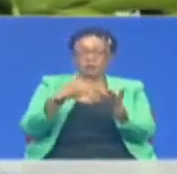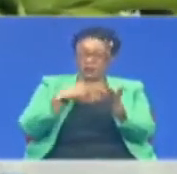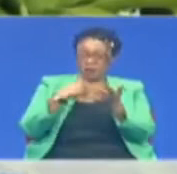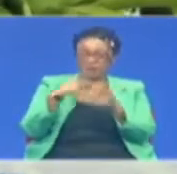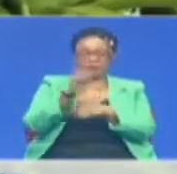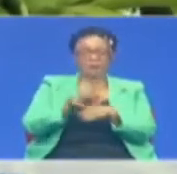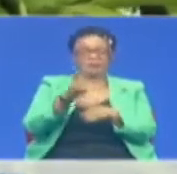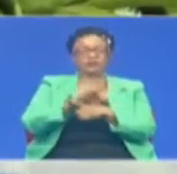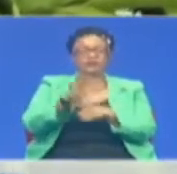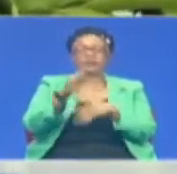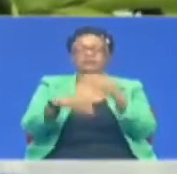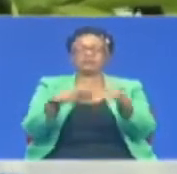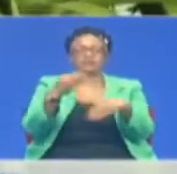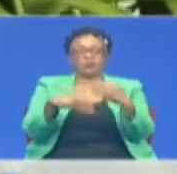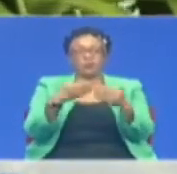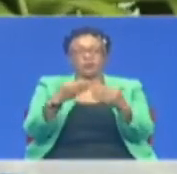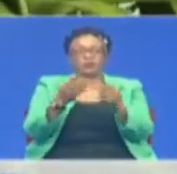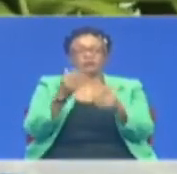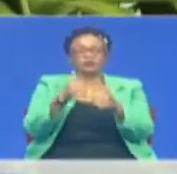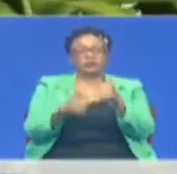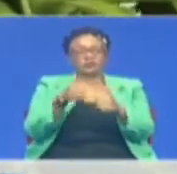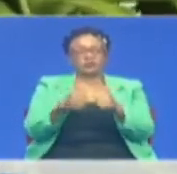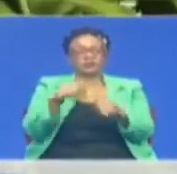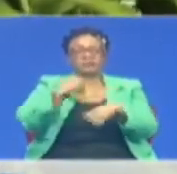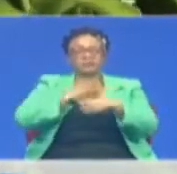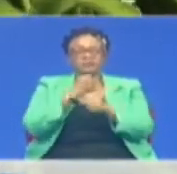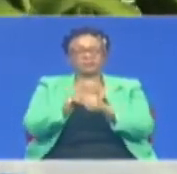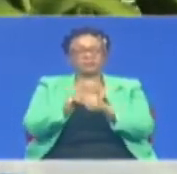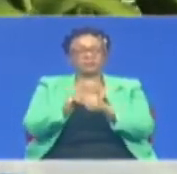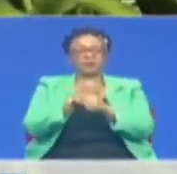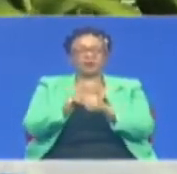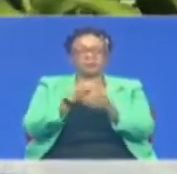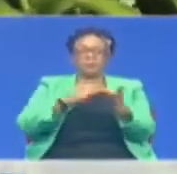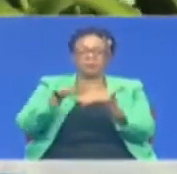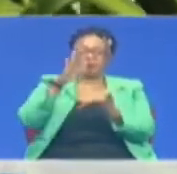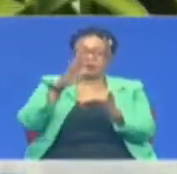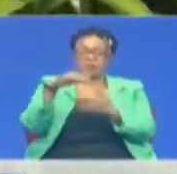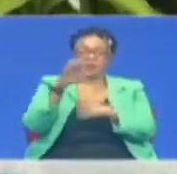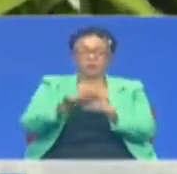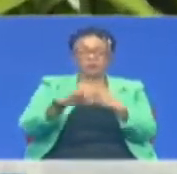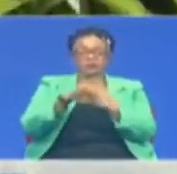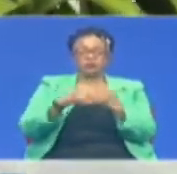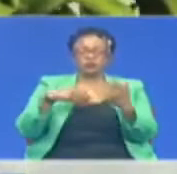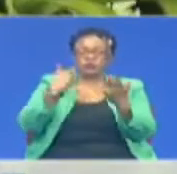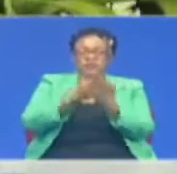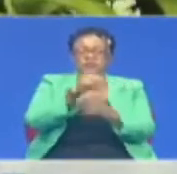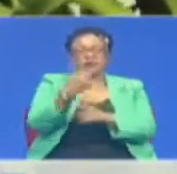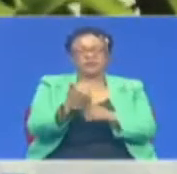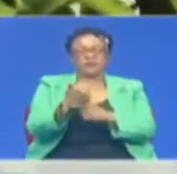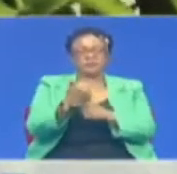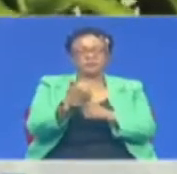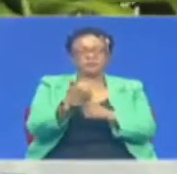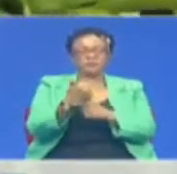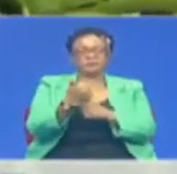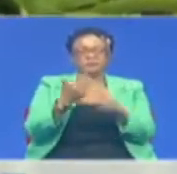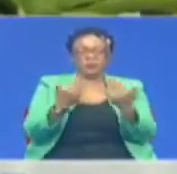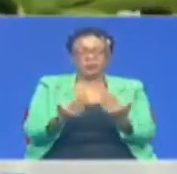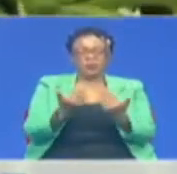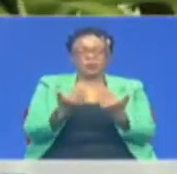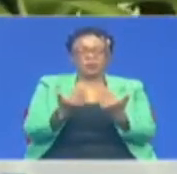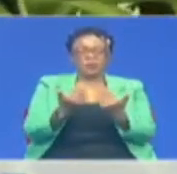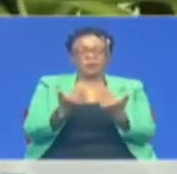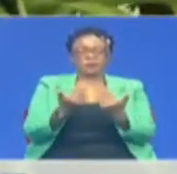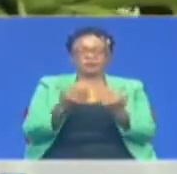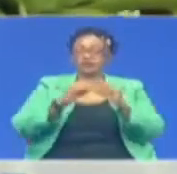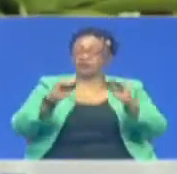of the material of the milk which is in excess in one point of the county to reach the other countries out there. In our training, we are looking at